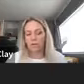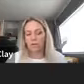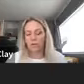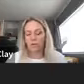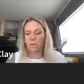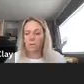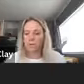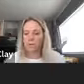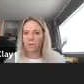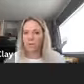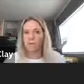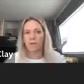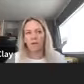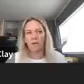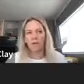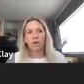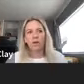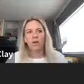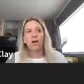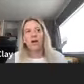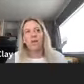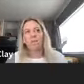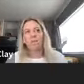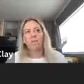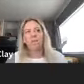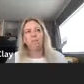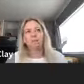council. I was told that because it was a